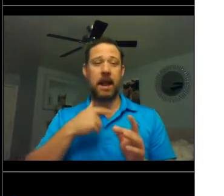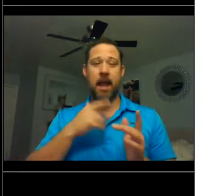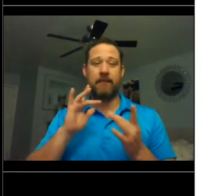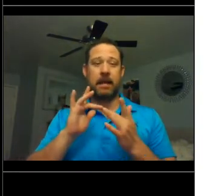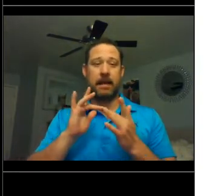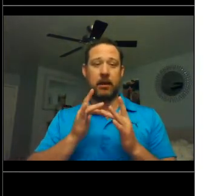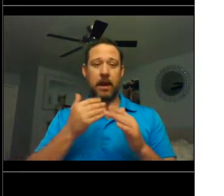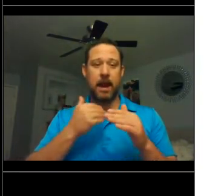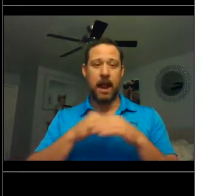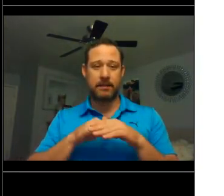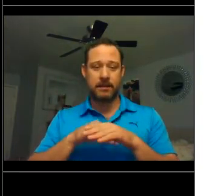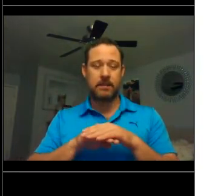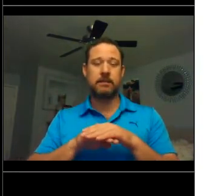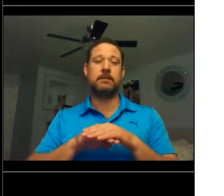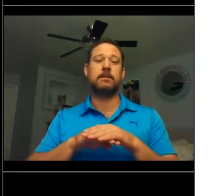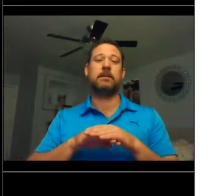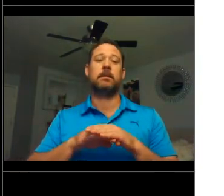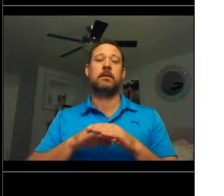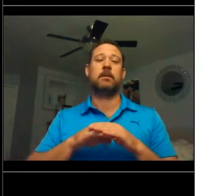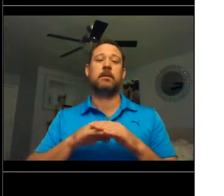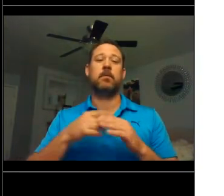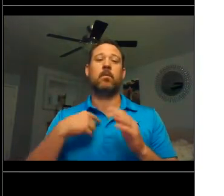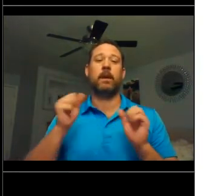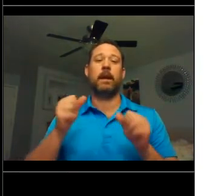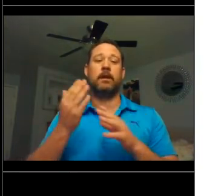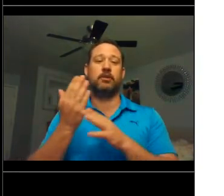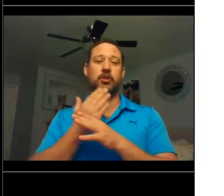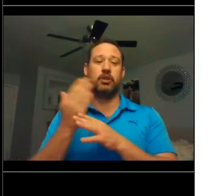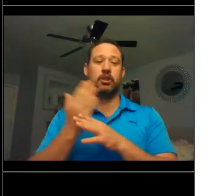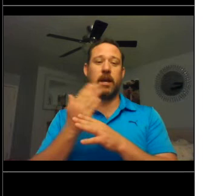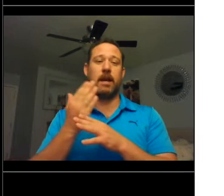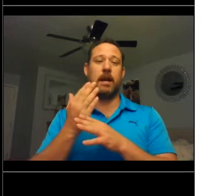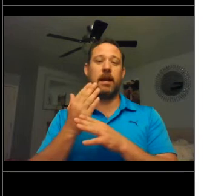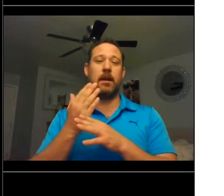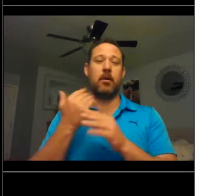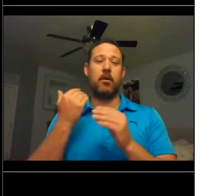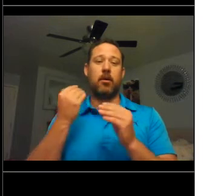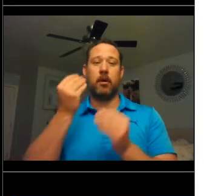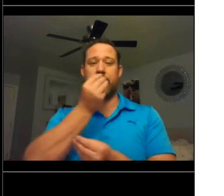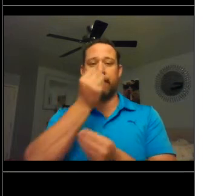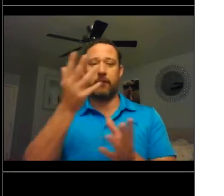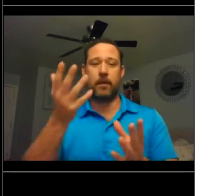access, we can share information through